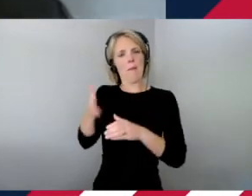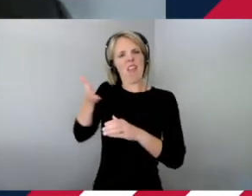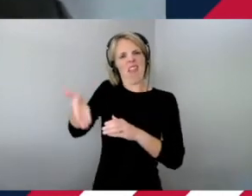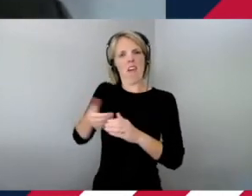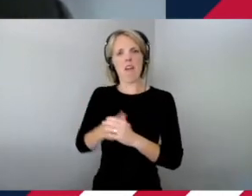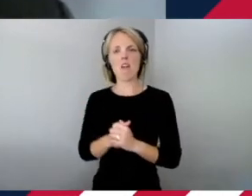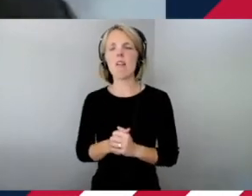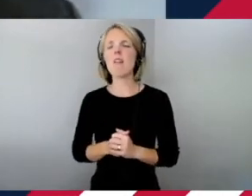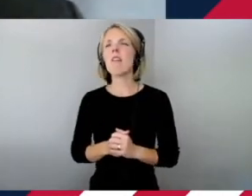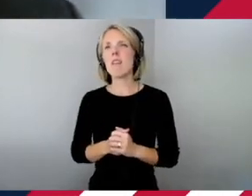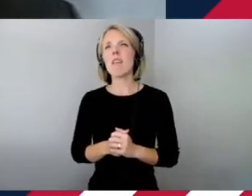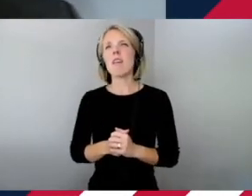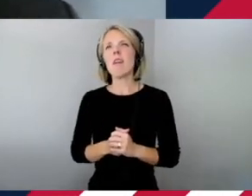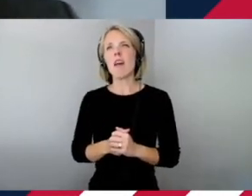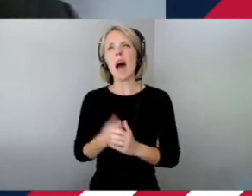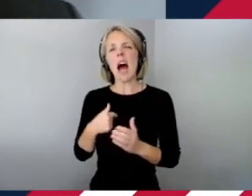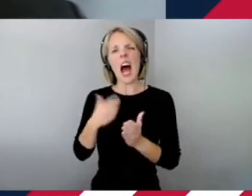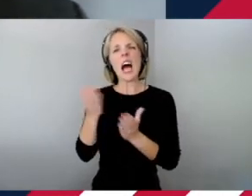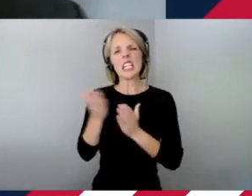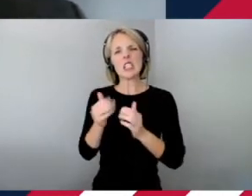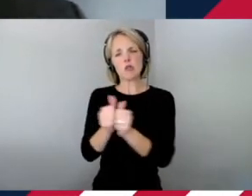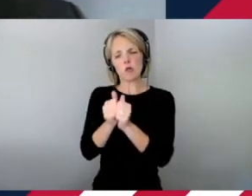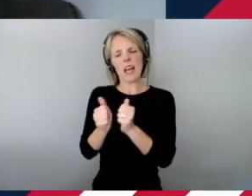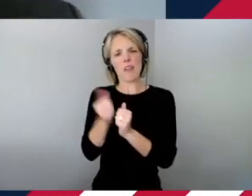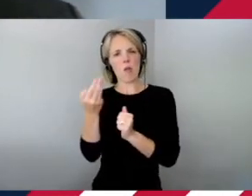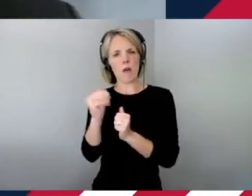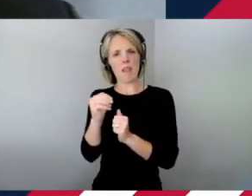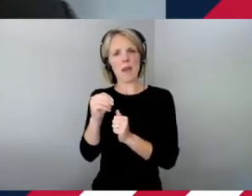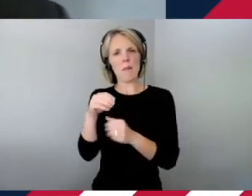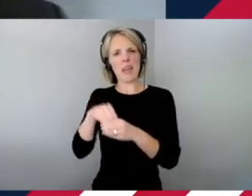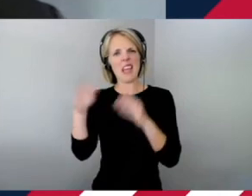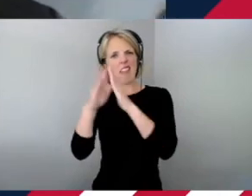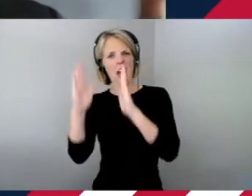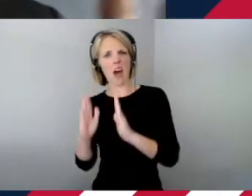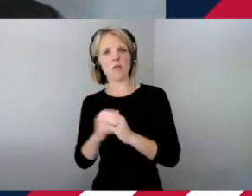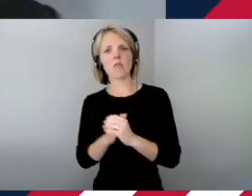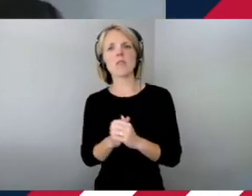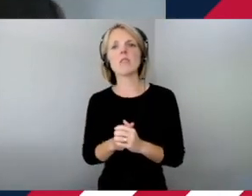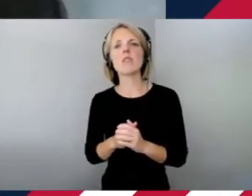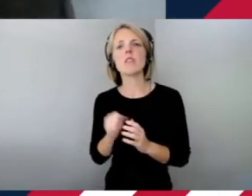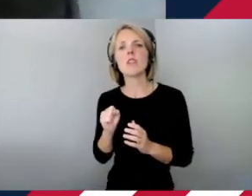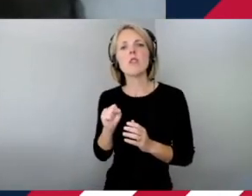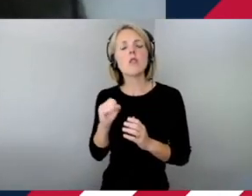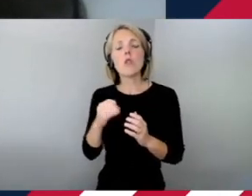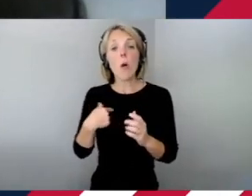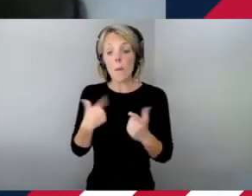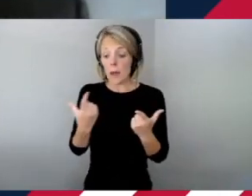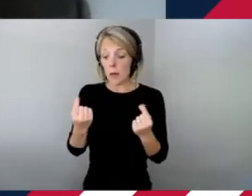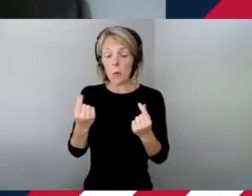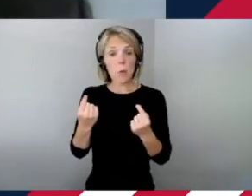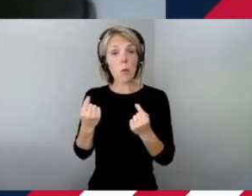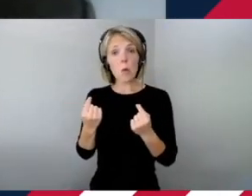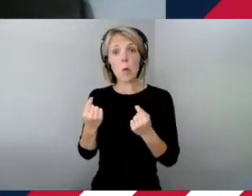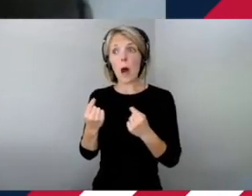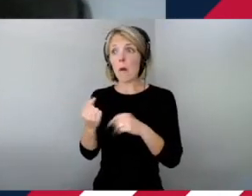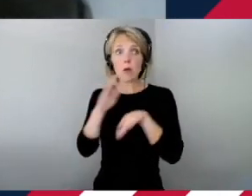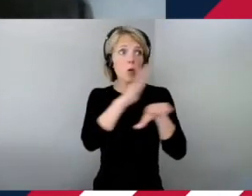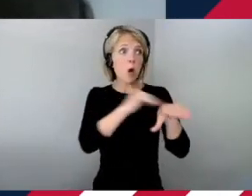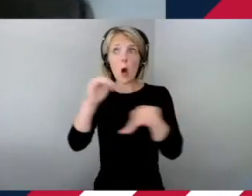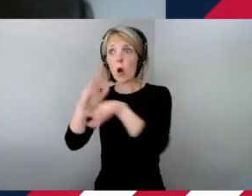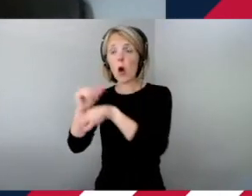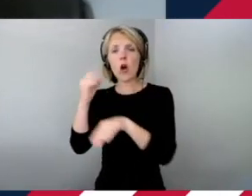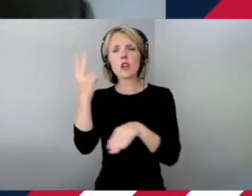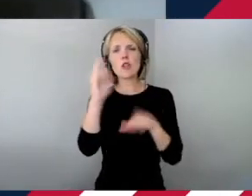And I served with him in the House. And I want to call out two groups of